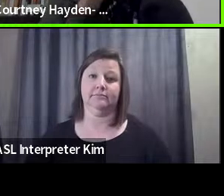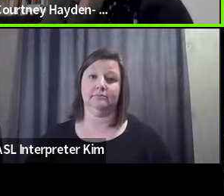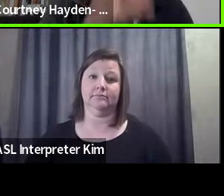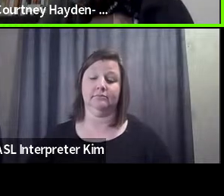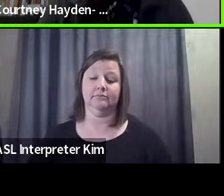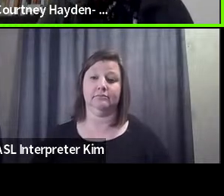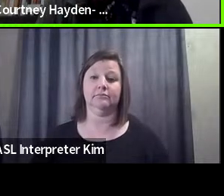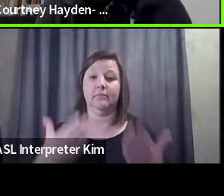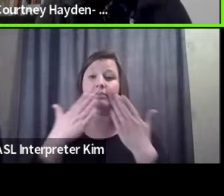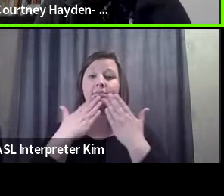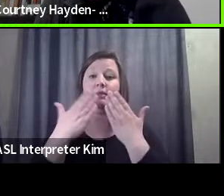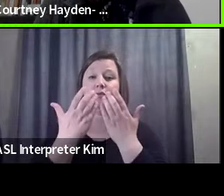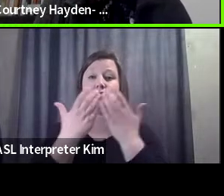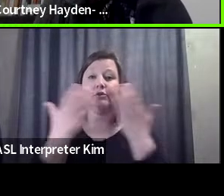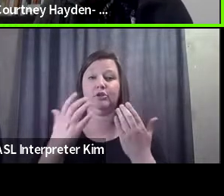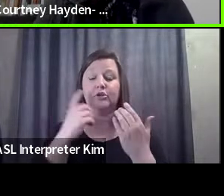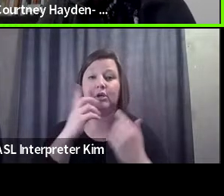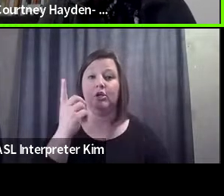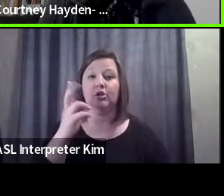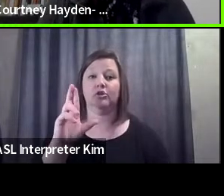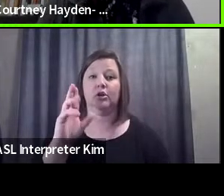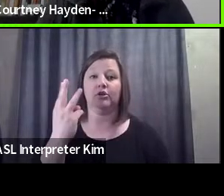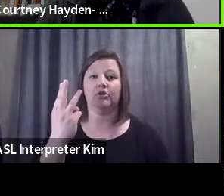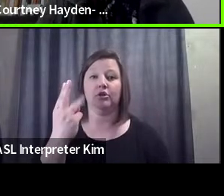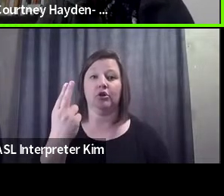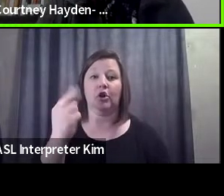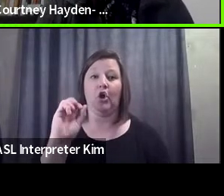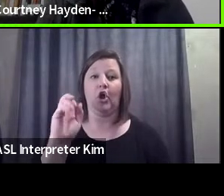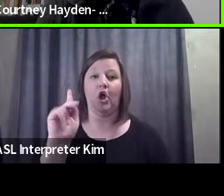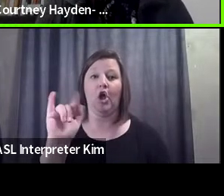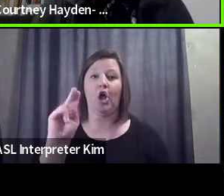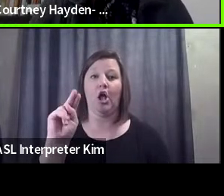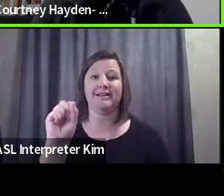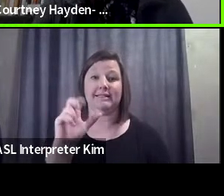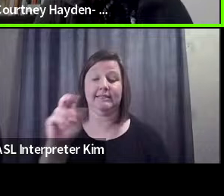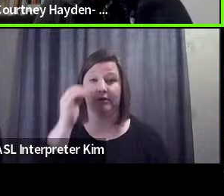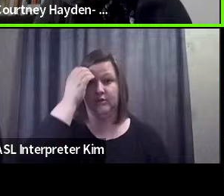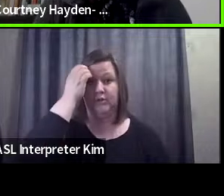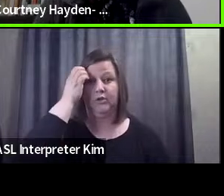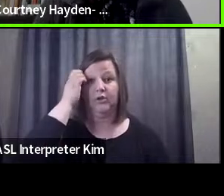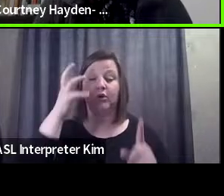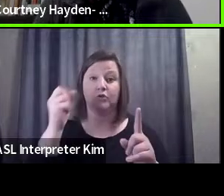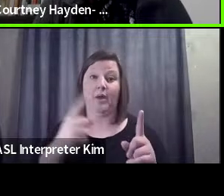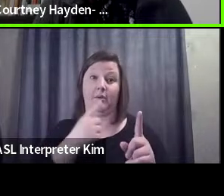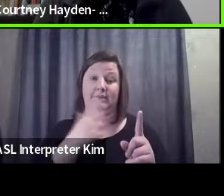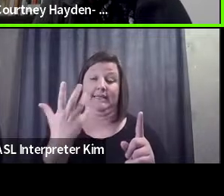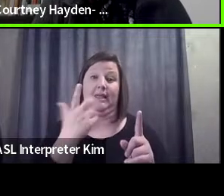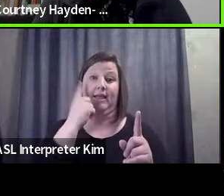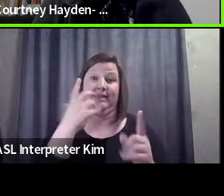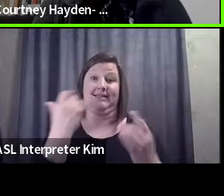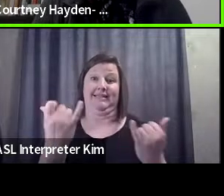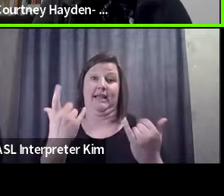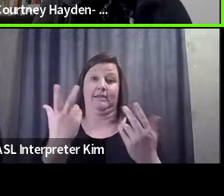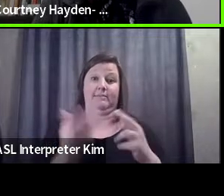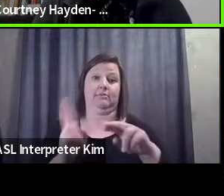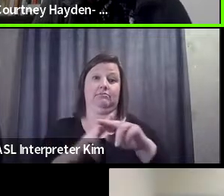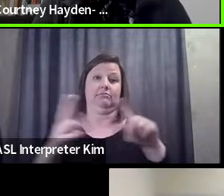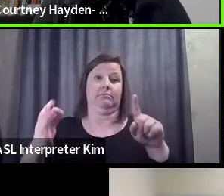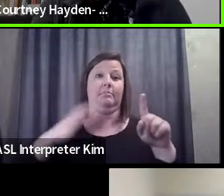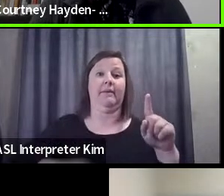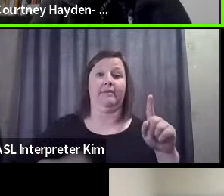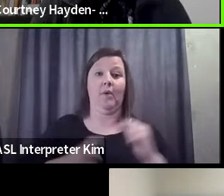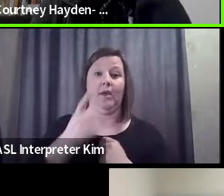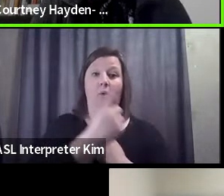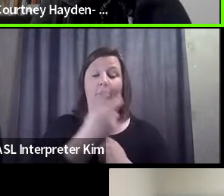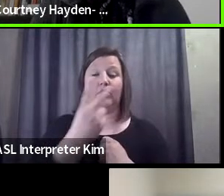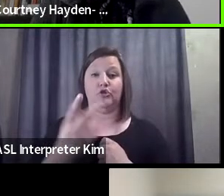Thanks so much again, Dr. Hawkinson. So I am going to say, I think today has been incredibly beneficial in that we had a couple of